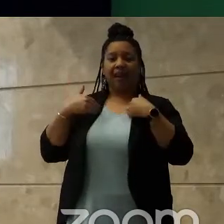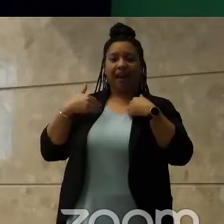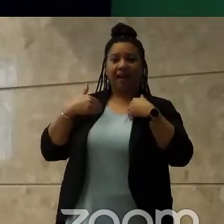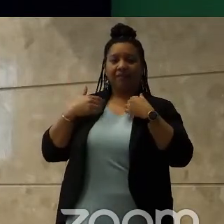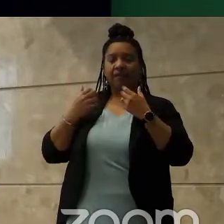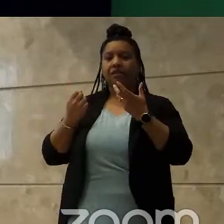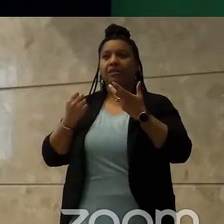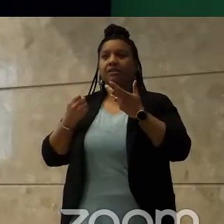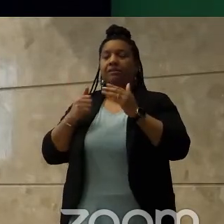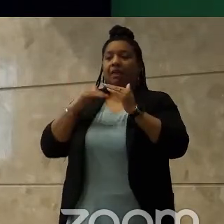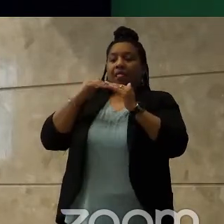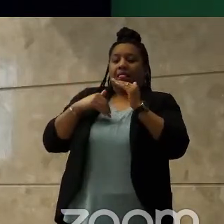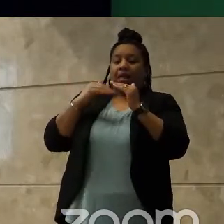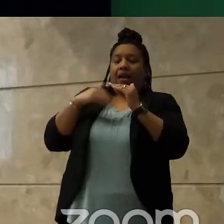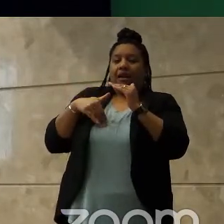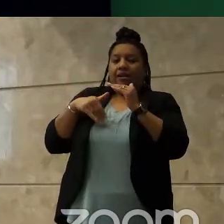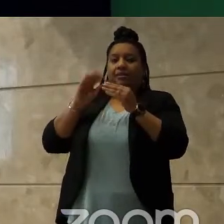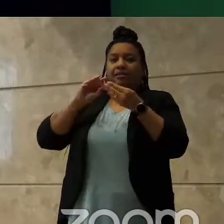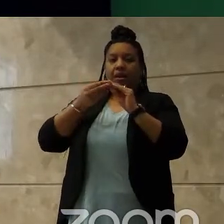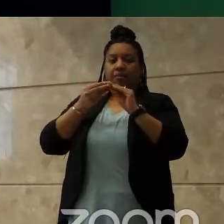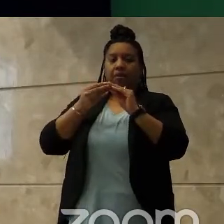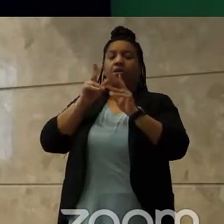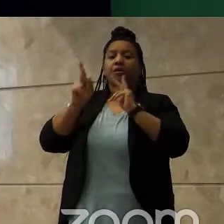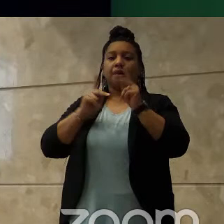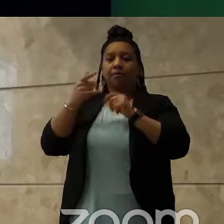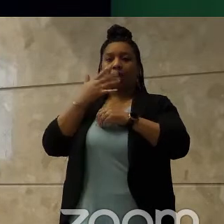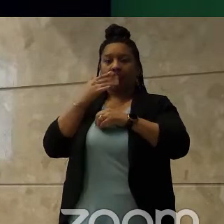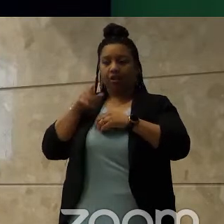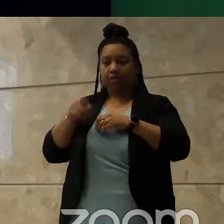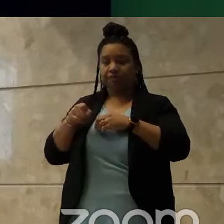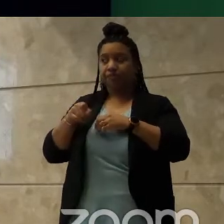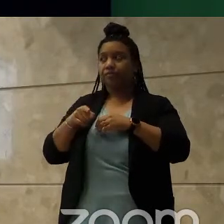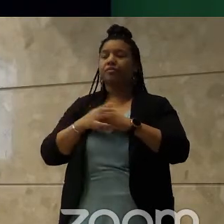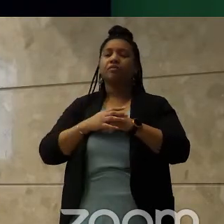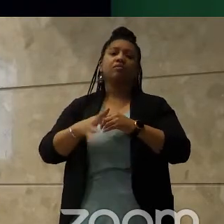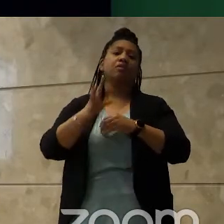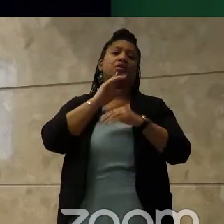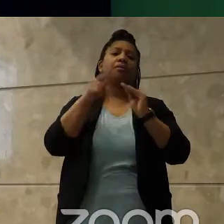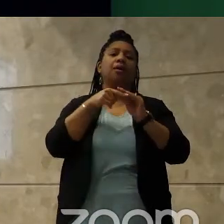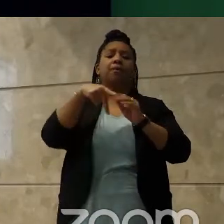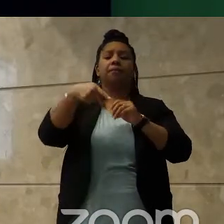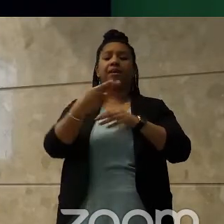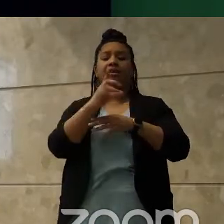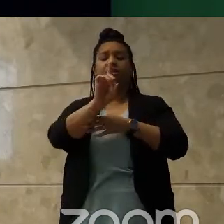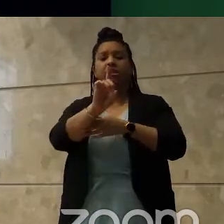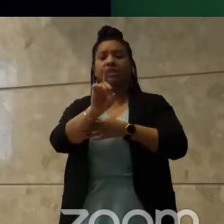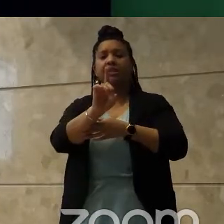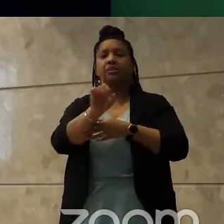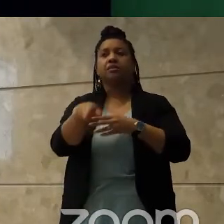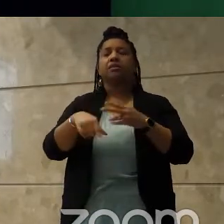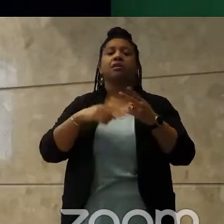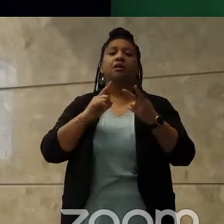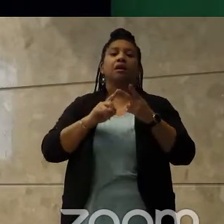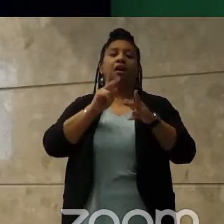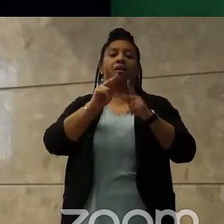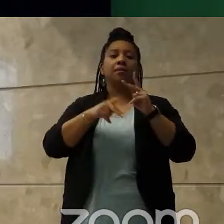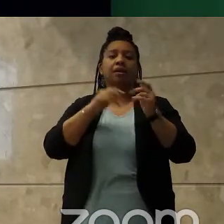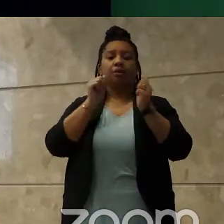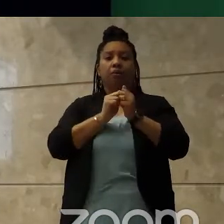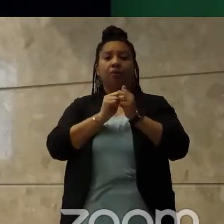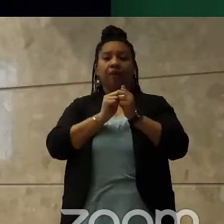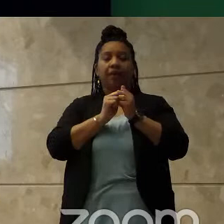of color. Whether talking about PhDs or people in the biotech world with AA